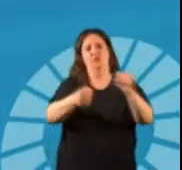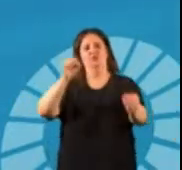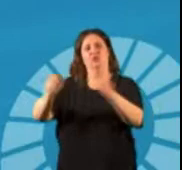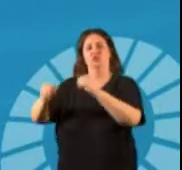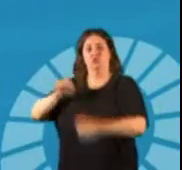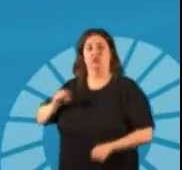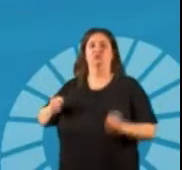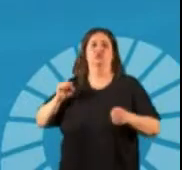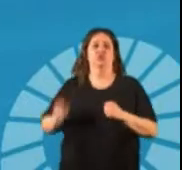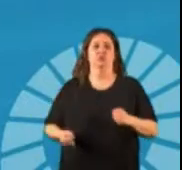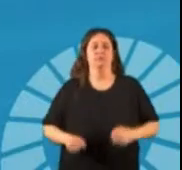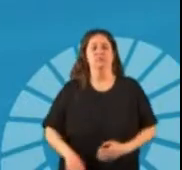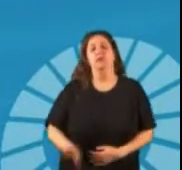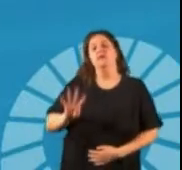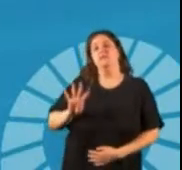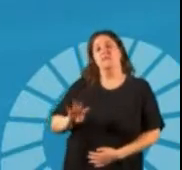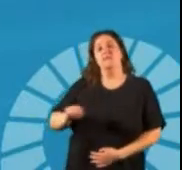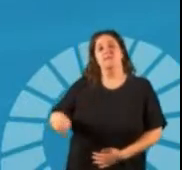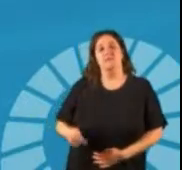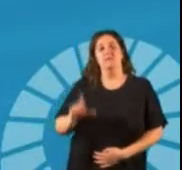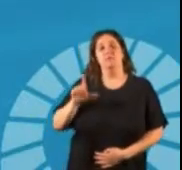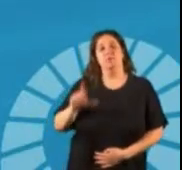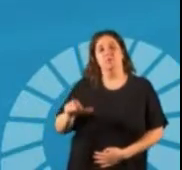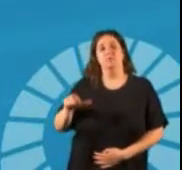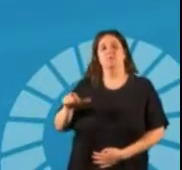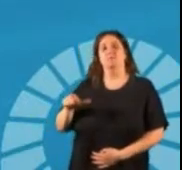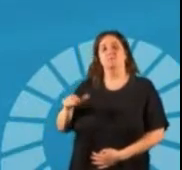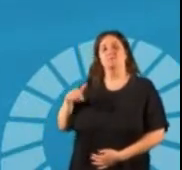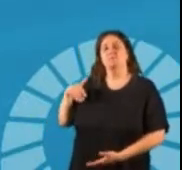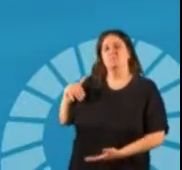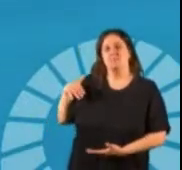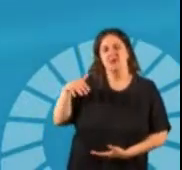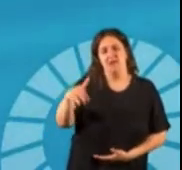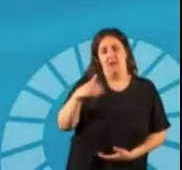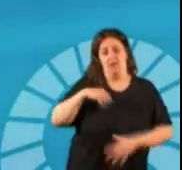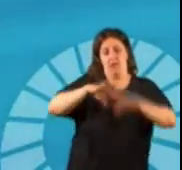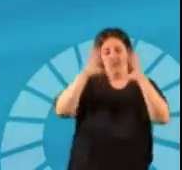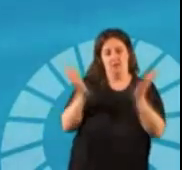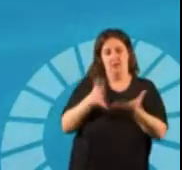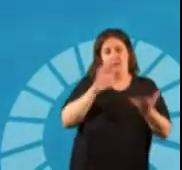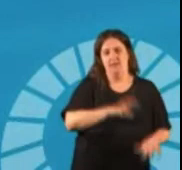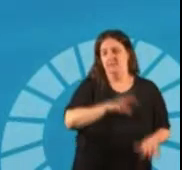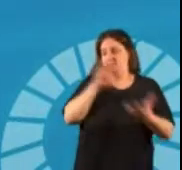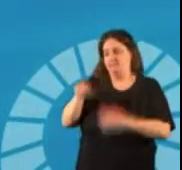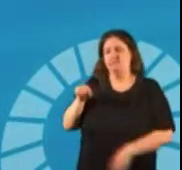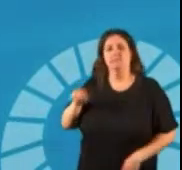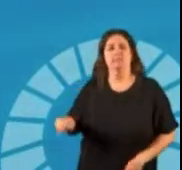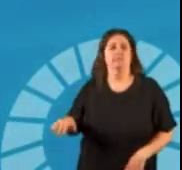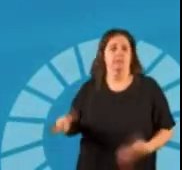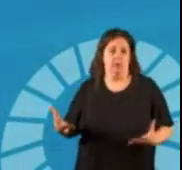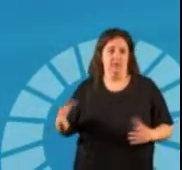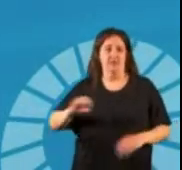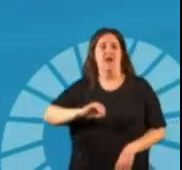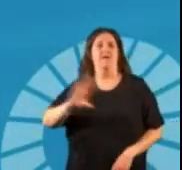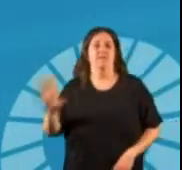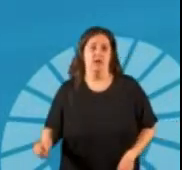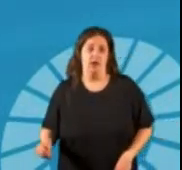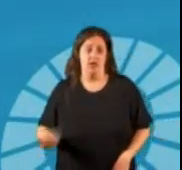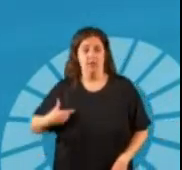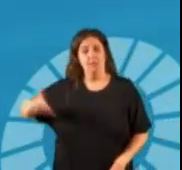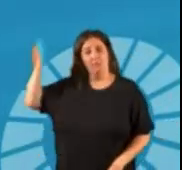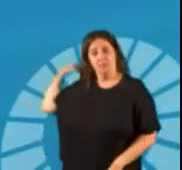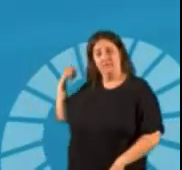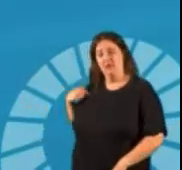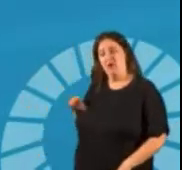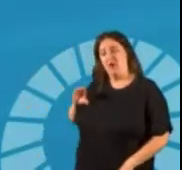the amount provided the previous year. So this amounts to $6.3 billion, which will be implemented in the